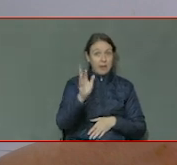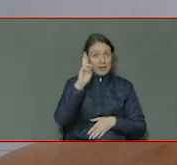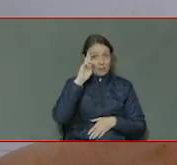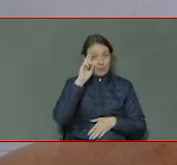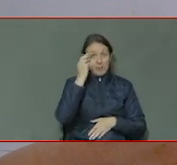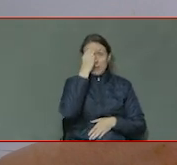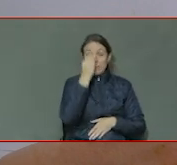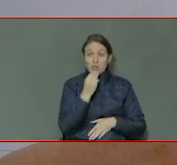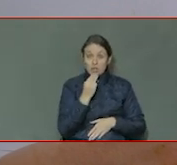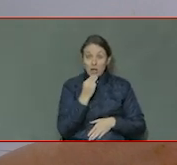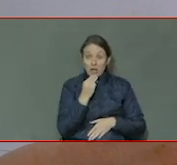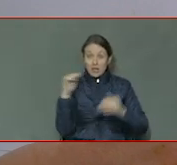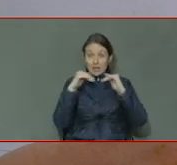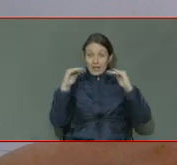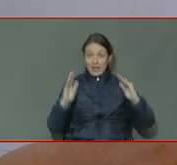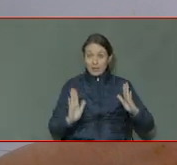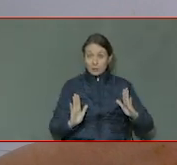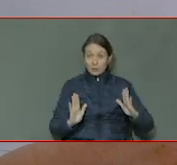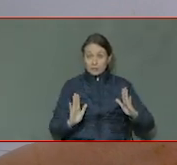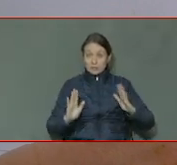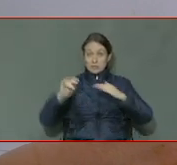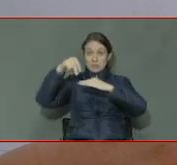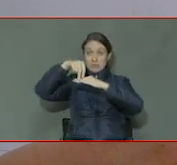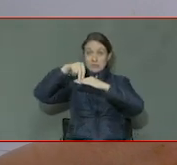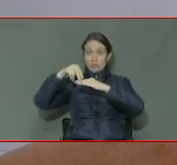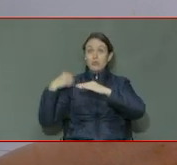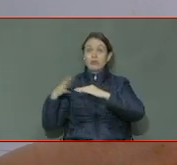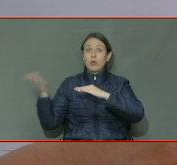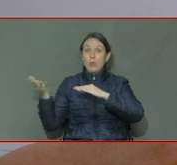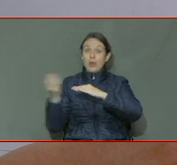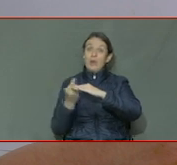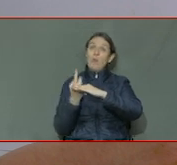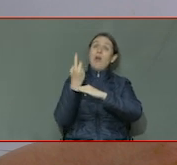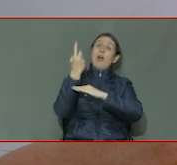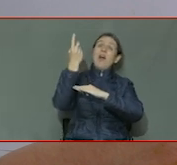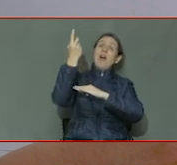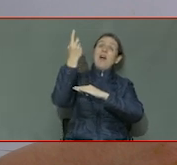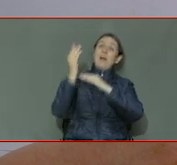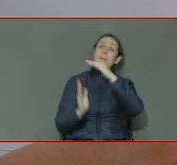there's your roof. So the ball will go up until